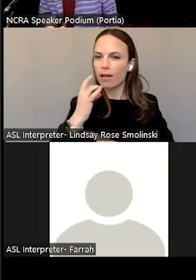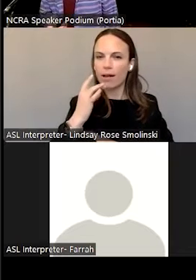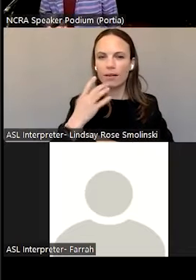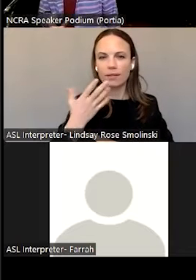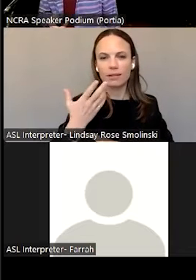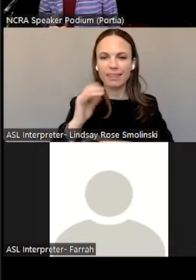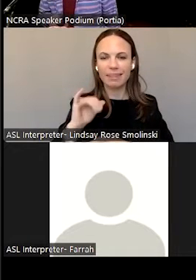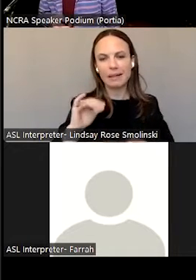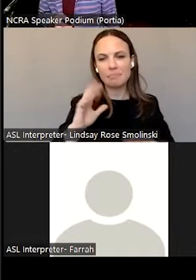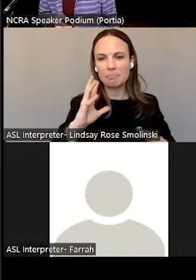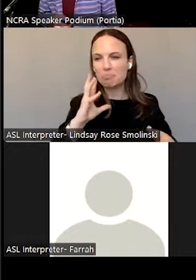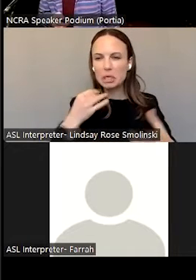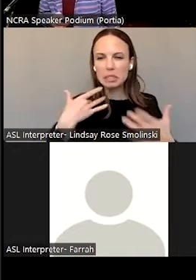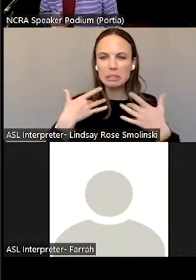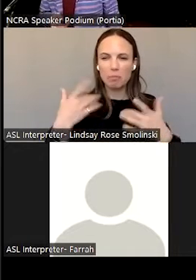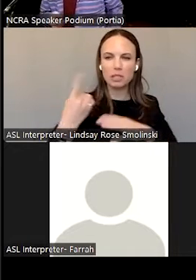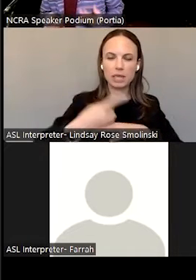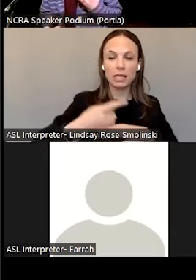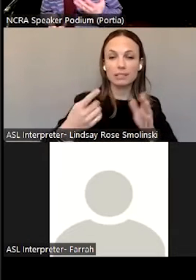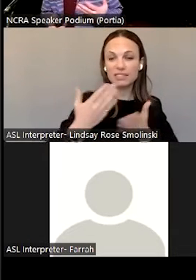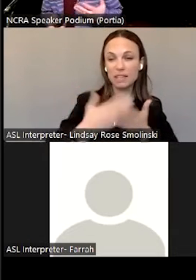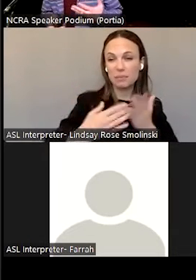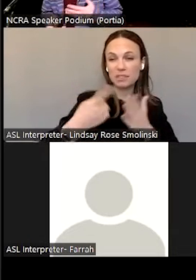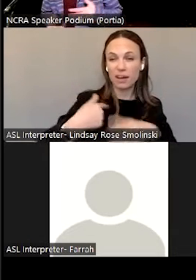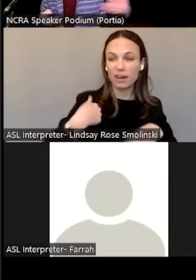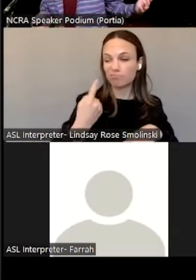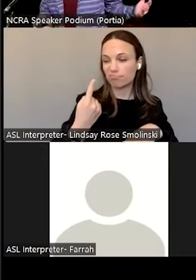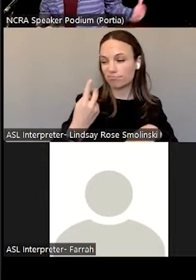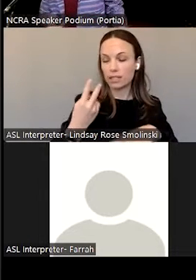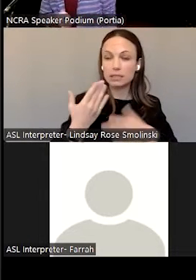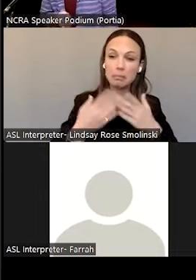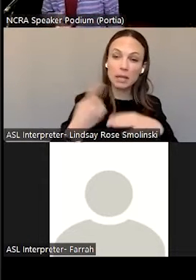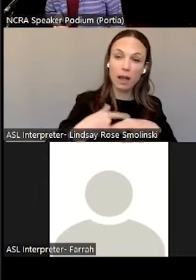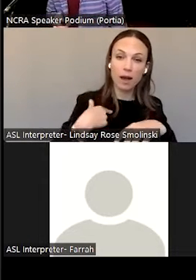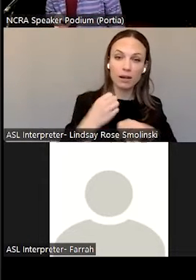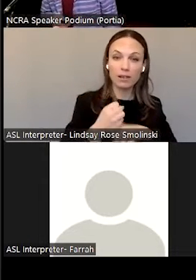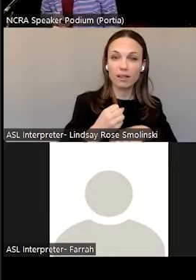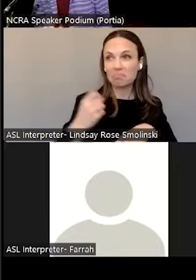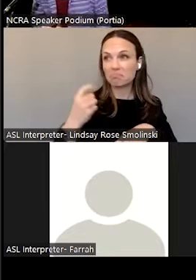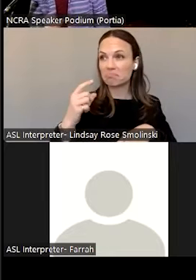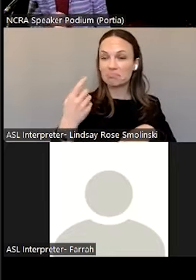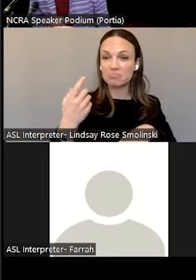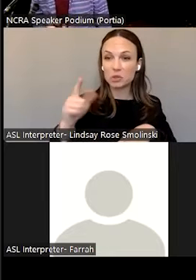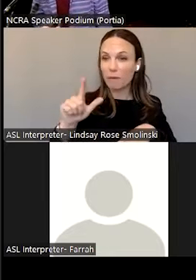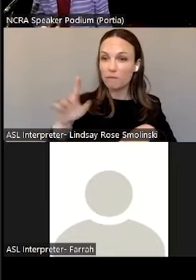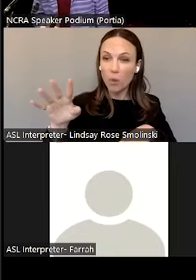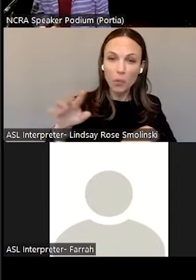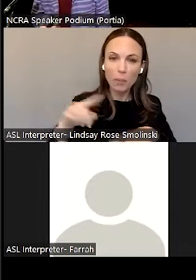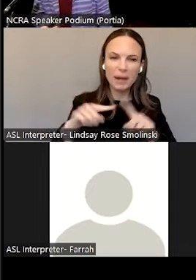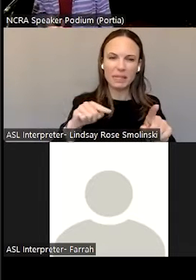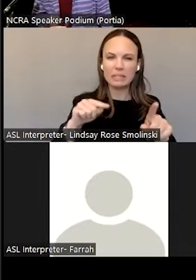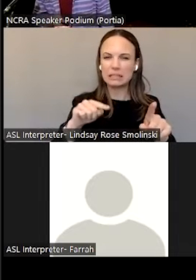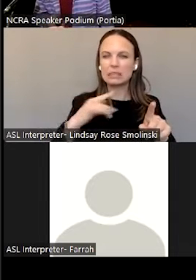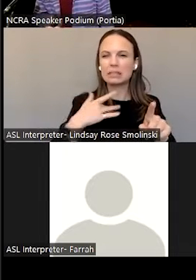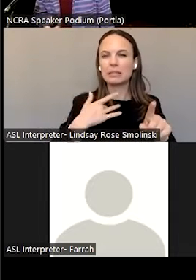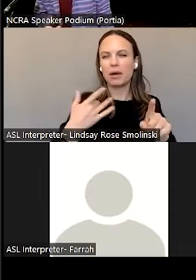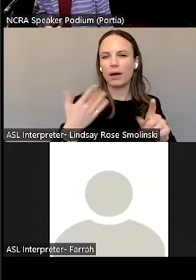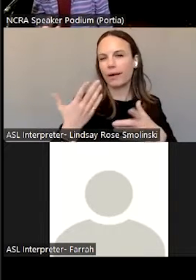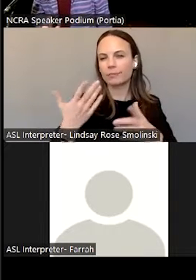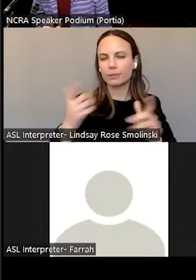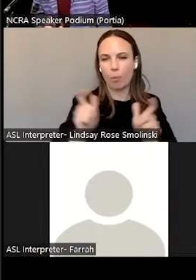day. Some days I'll only get a couple things, some days I'll get a couple dozen, but this is probably typical, getting just a